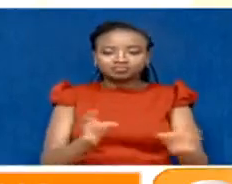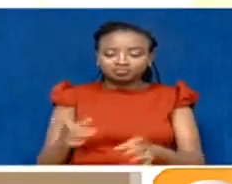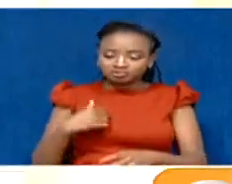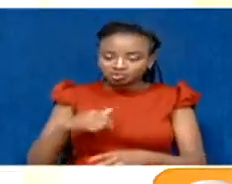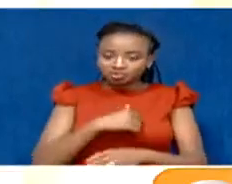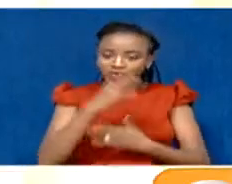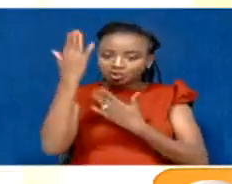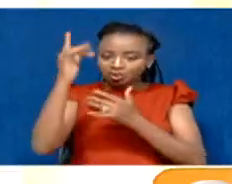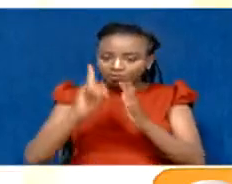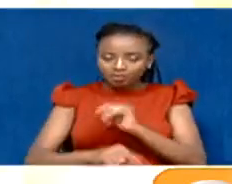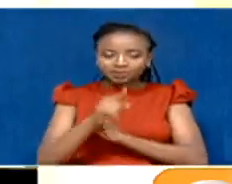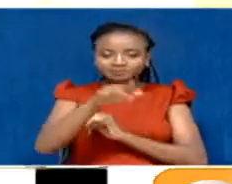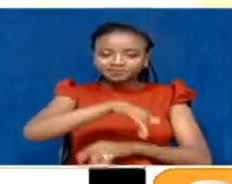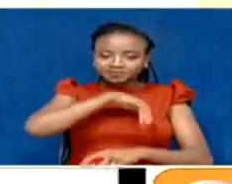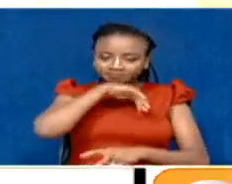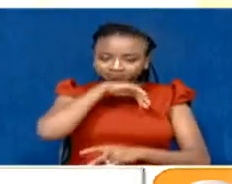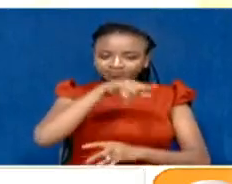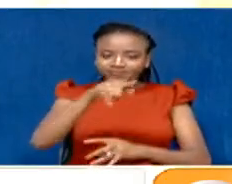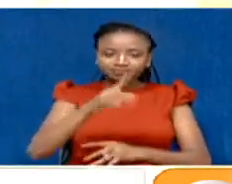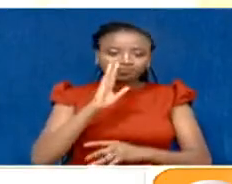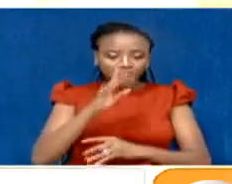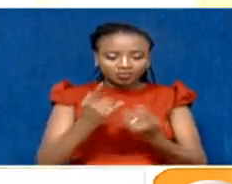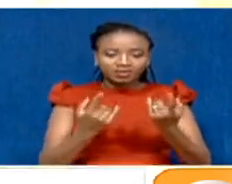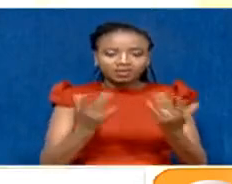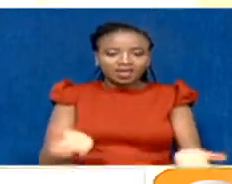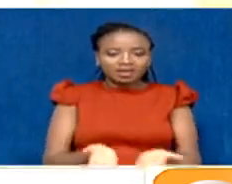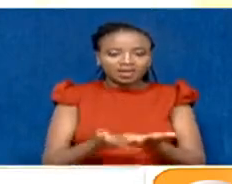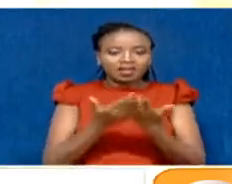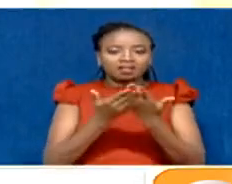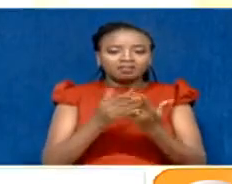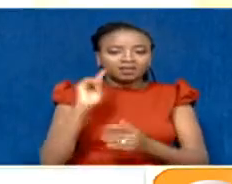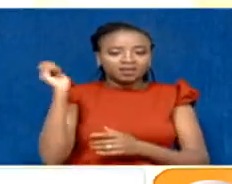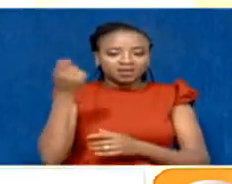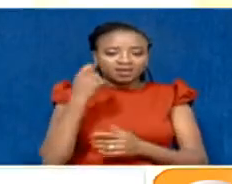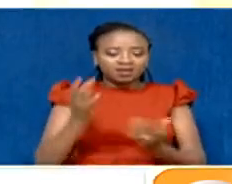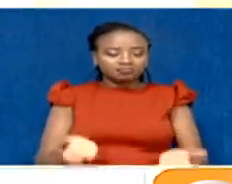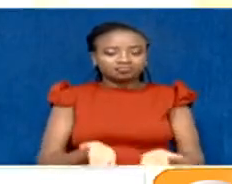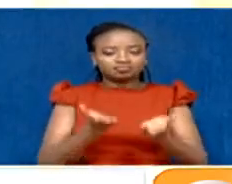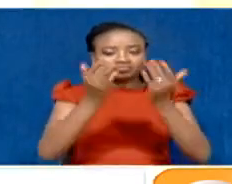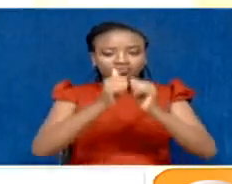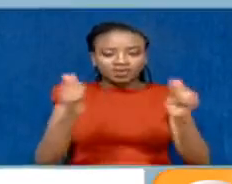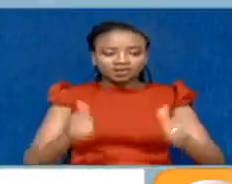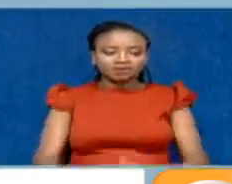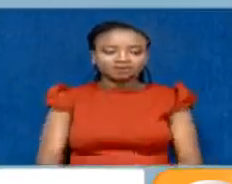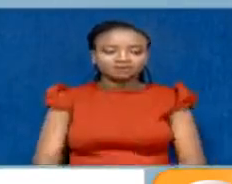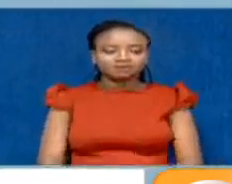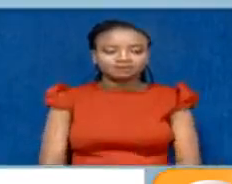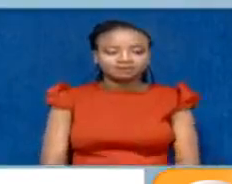that President Raila Amolo Odinga will store the dignity and pride of Kenya in the League of